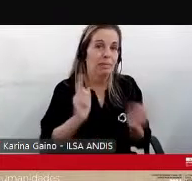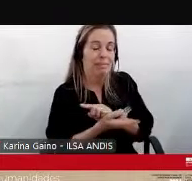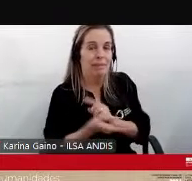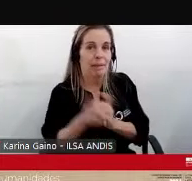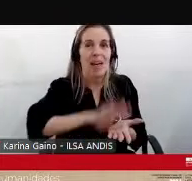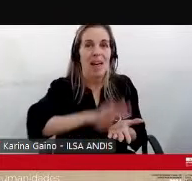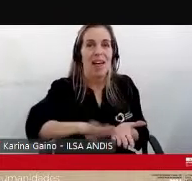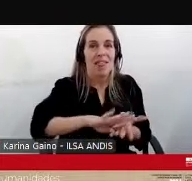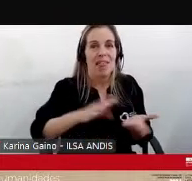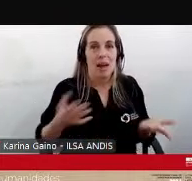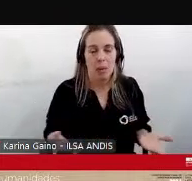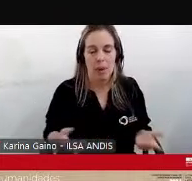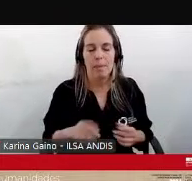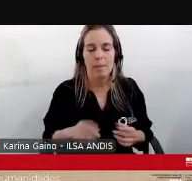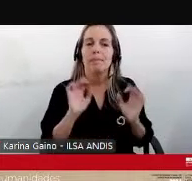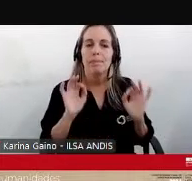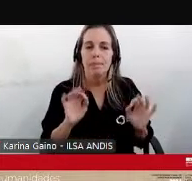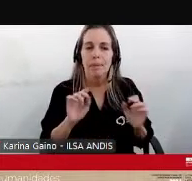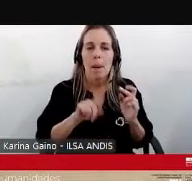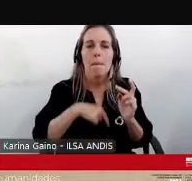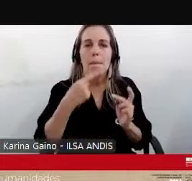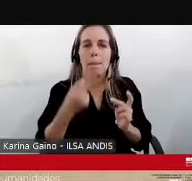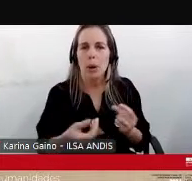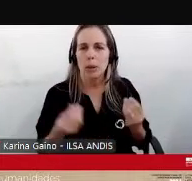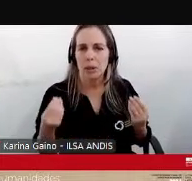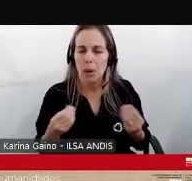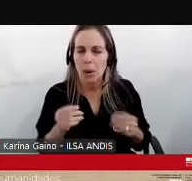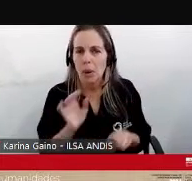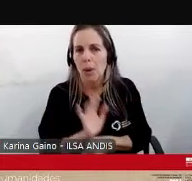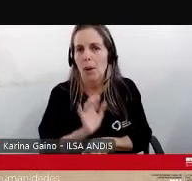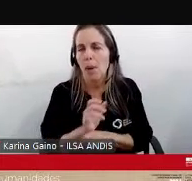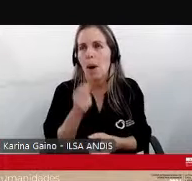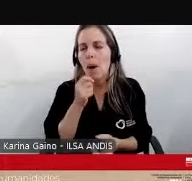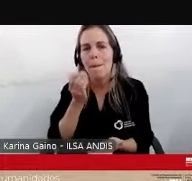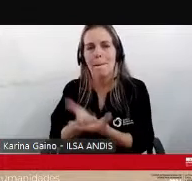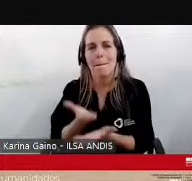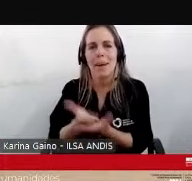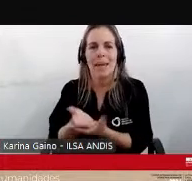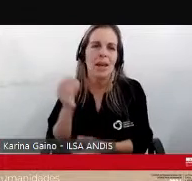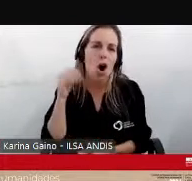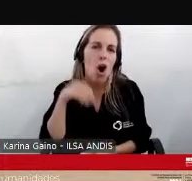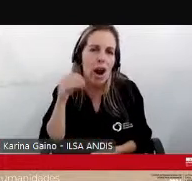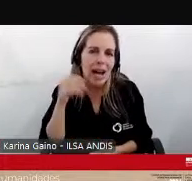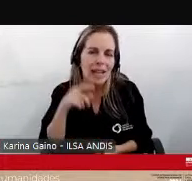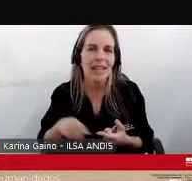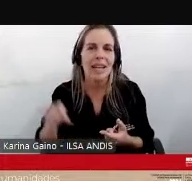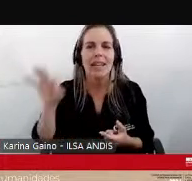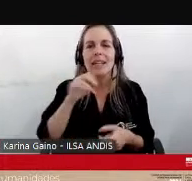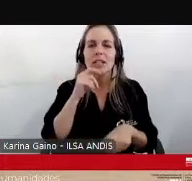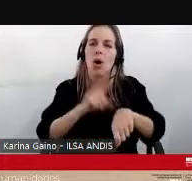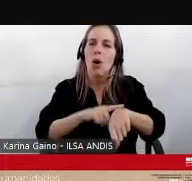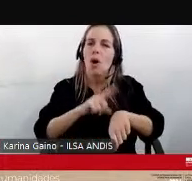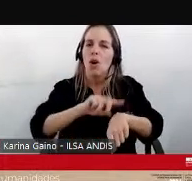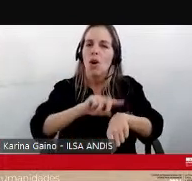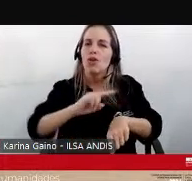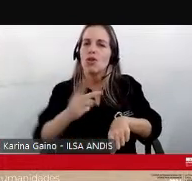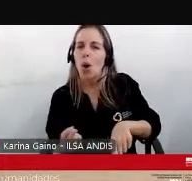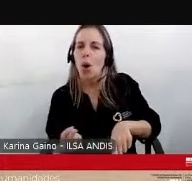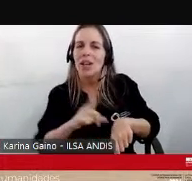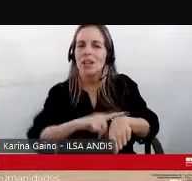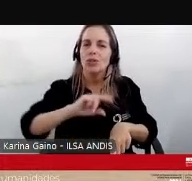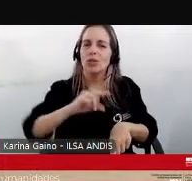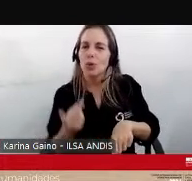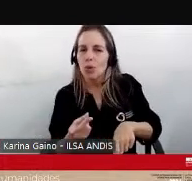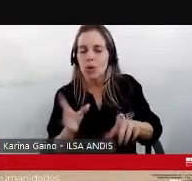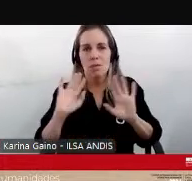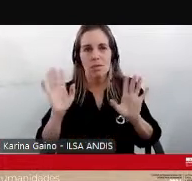requirements for overtime or on-call work that were not previously agreed with the employer. So sometimes workers are simply told, you have to work overtime. And